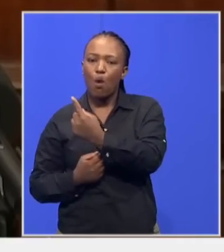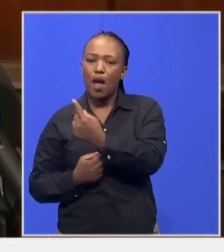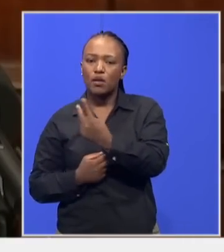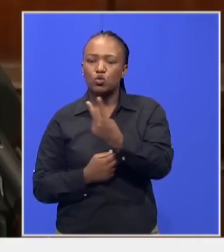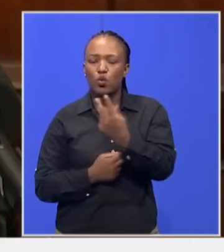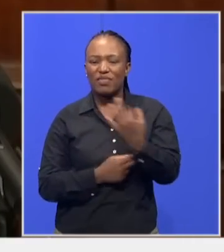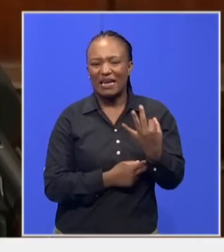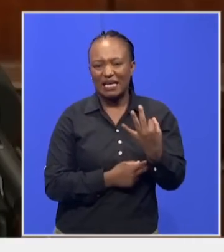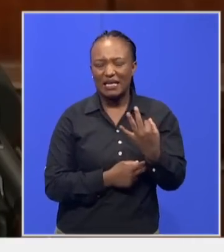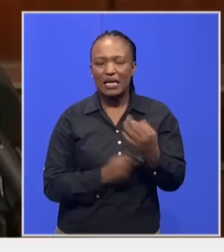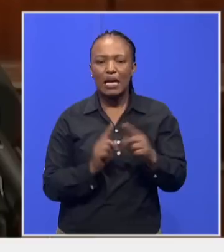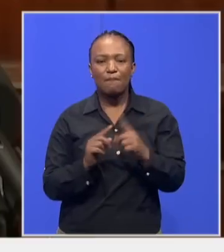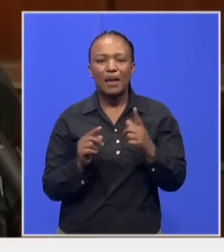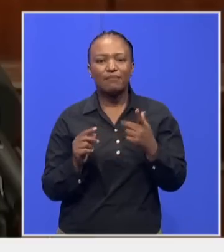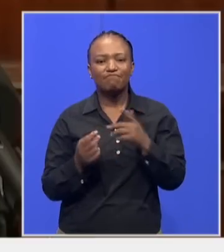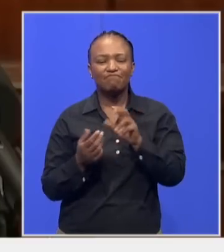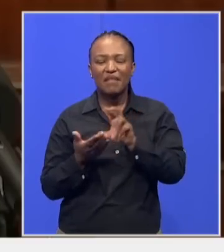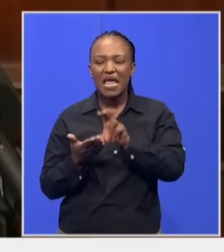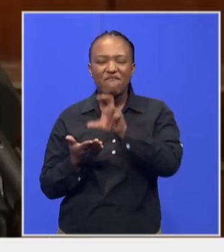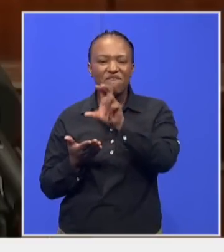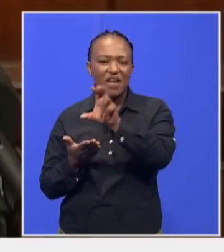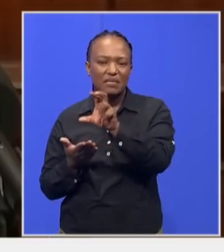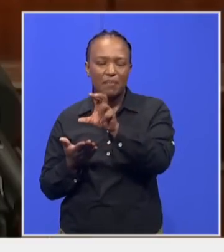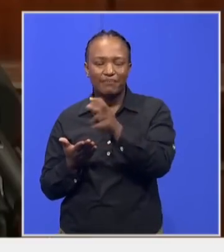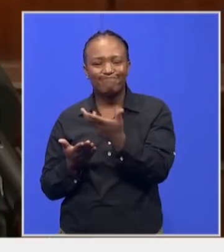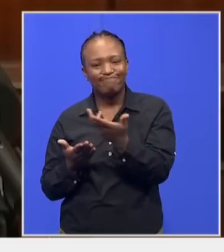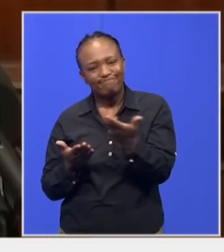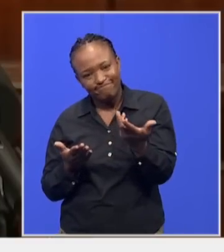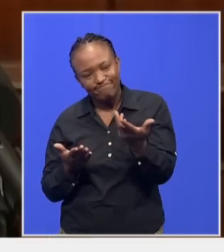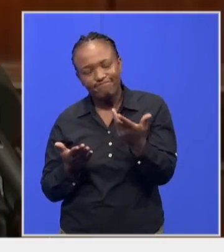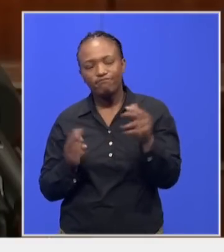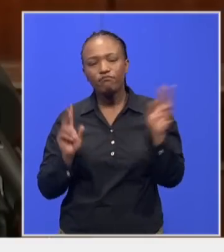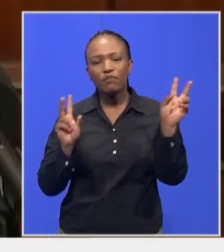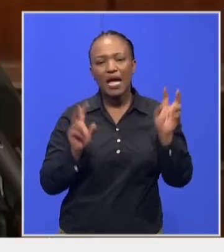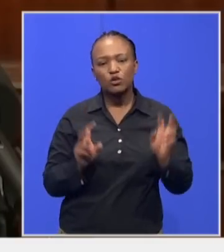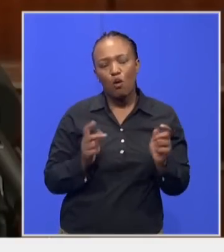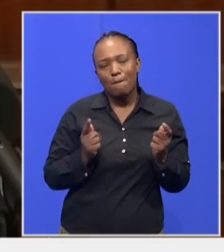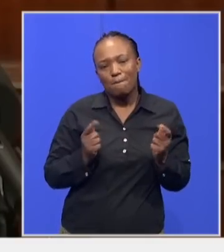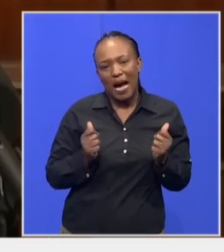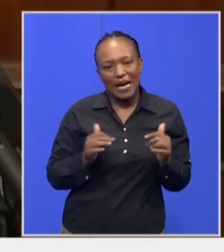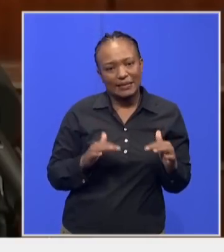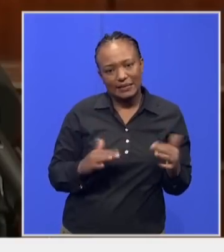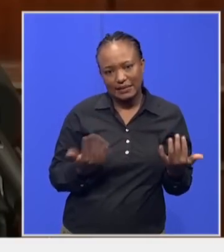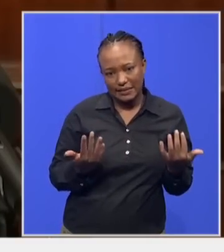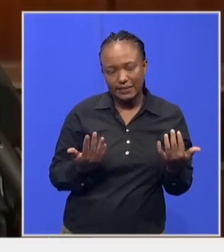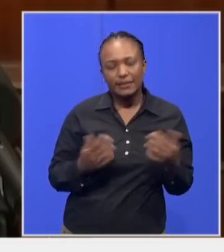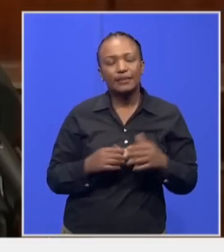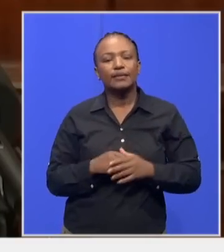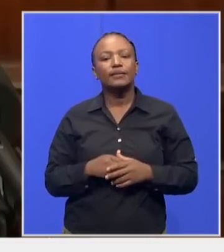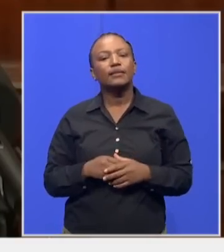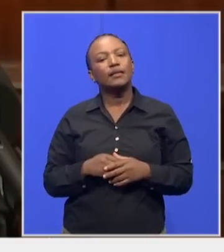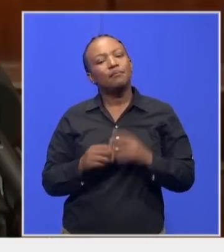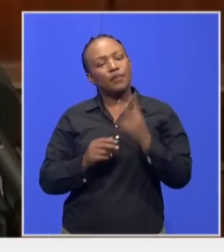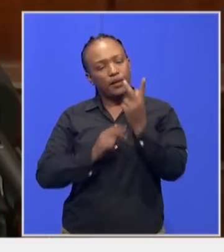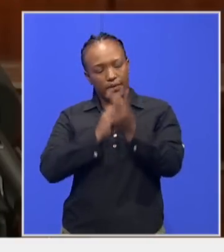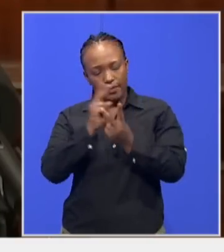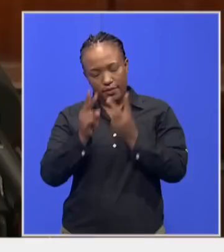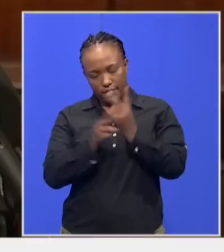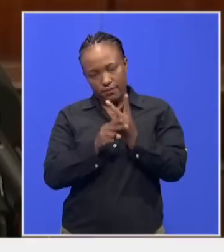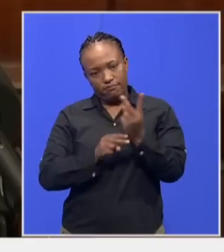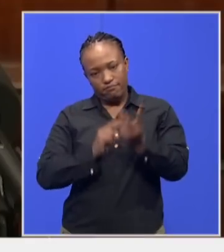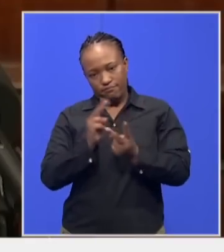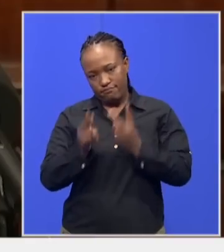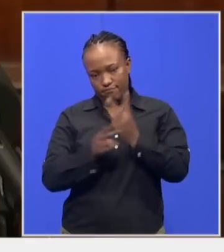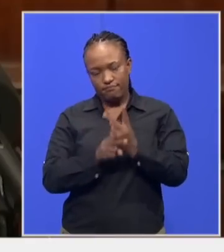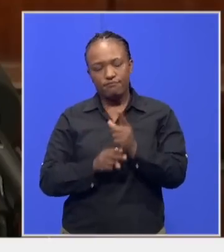investments not made? Again, is the constraint on the Eskom balance sheet. And I'll keep on going back to this conversation.